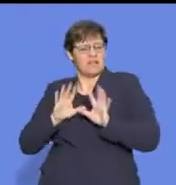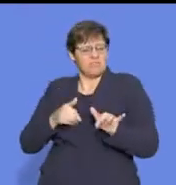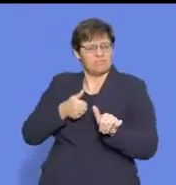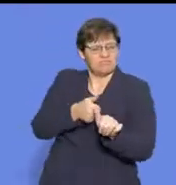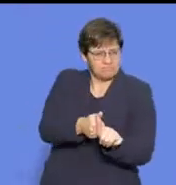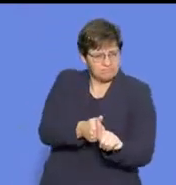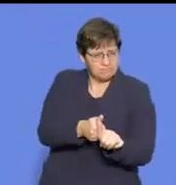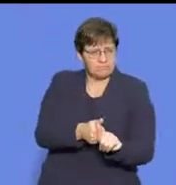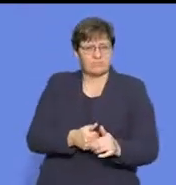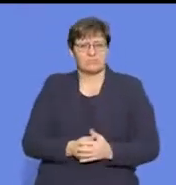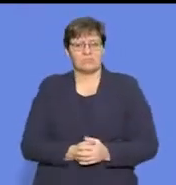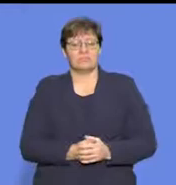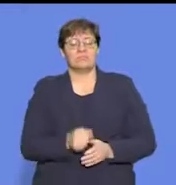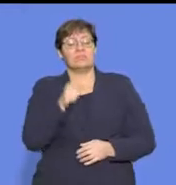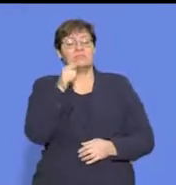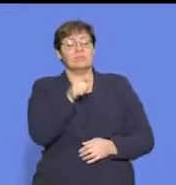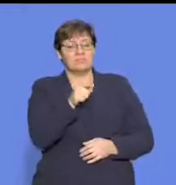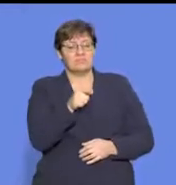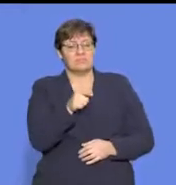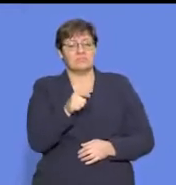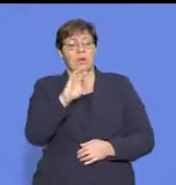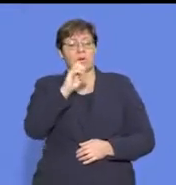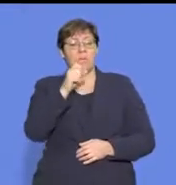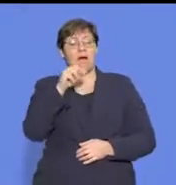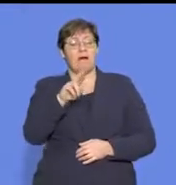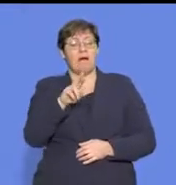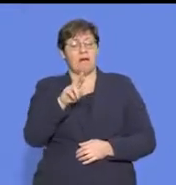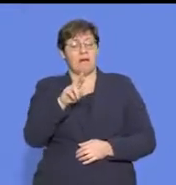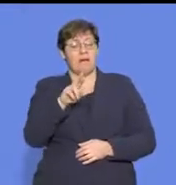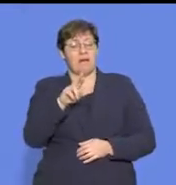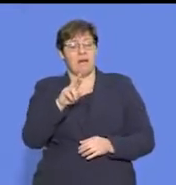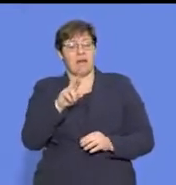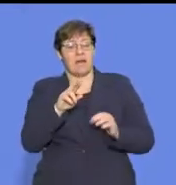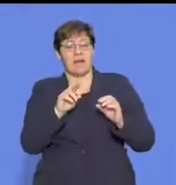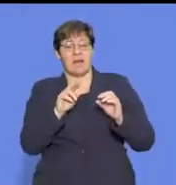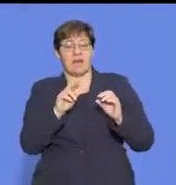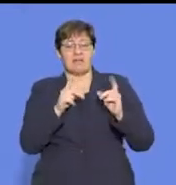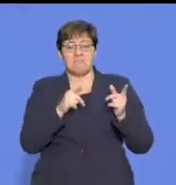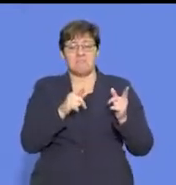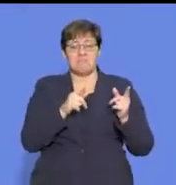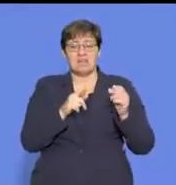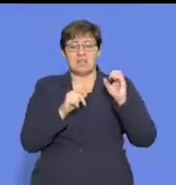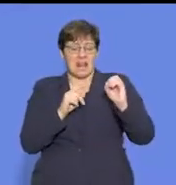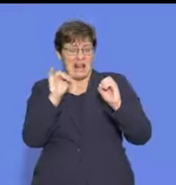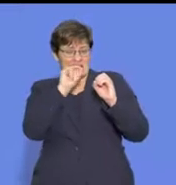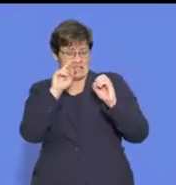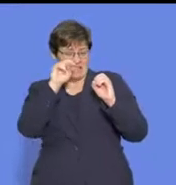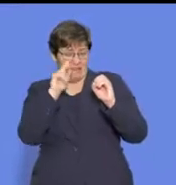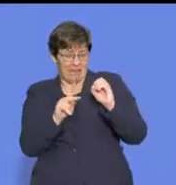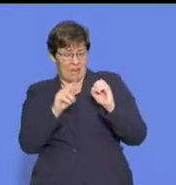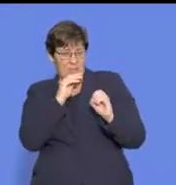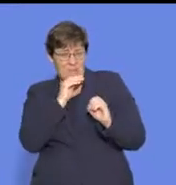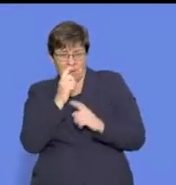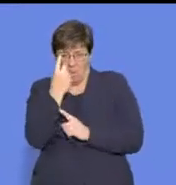lesson is the zinc copper cell the only galvanic cell that we're going